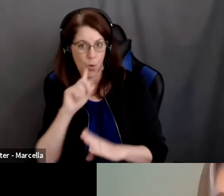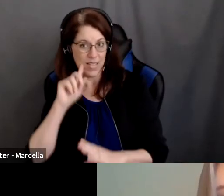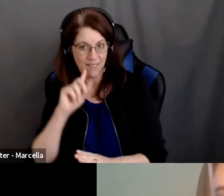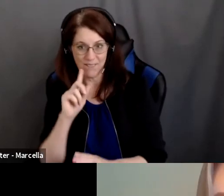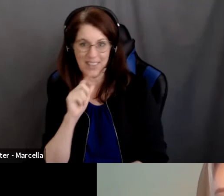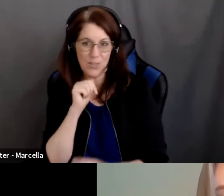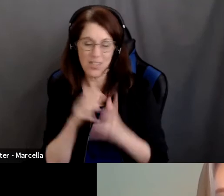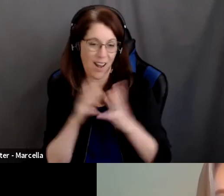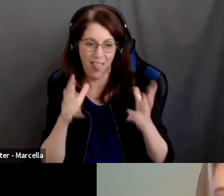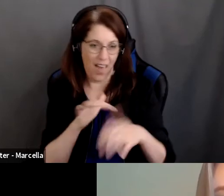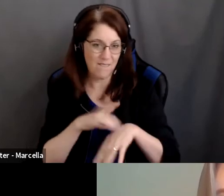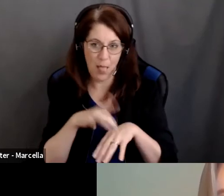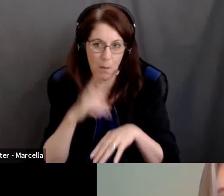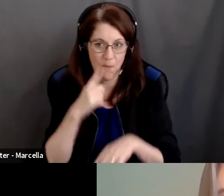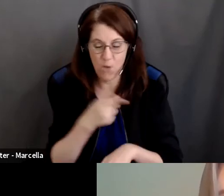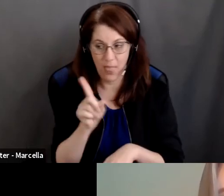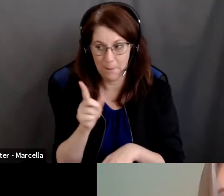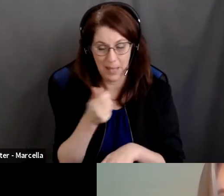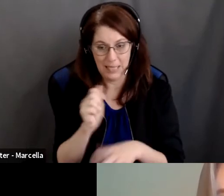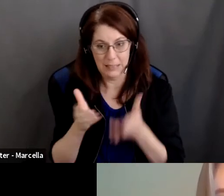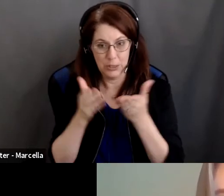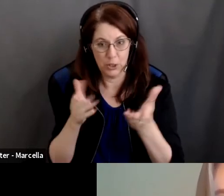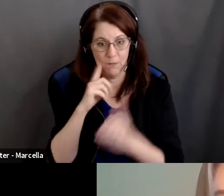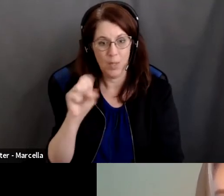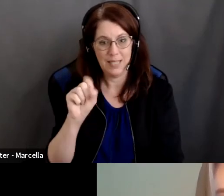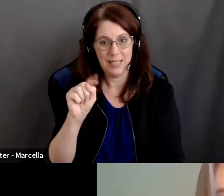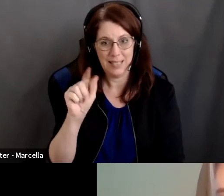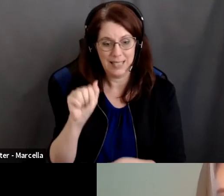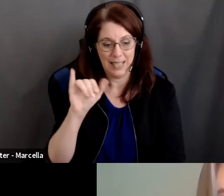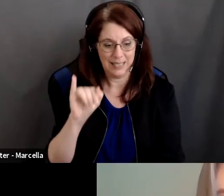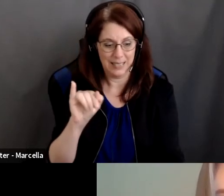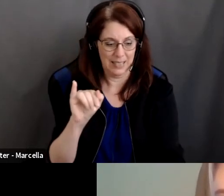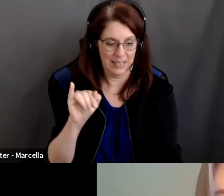available for them. So any suggestions there for Stacy?